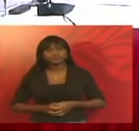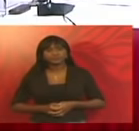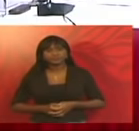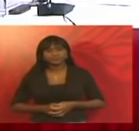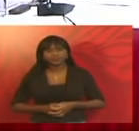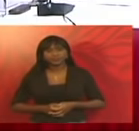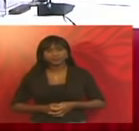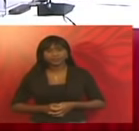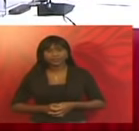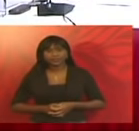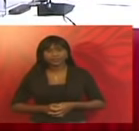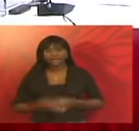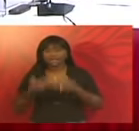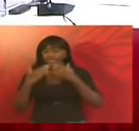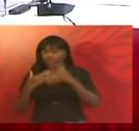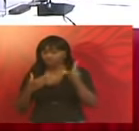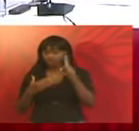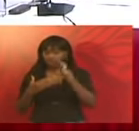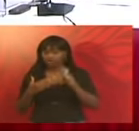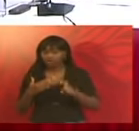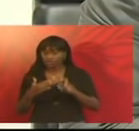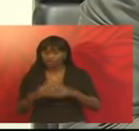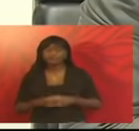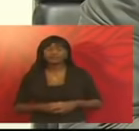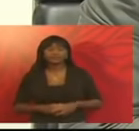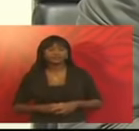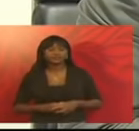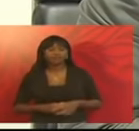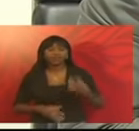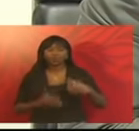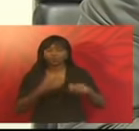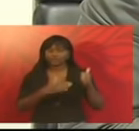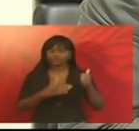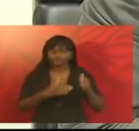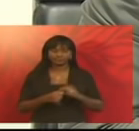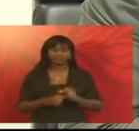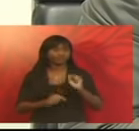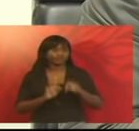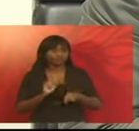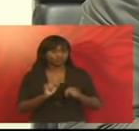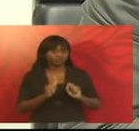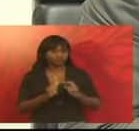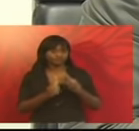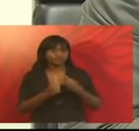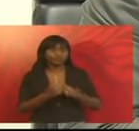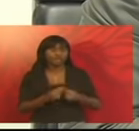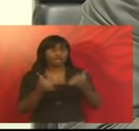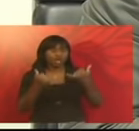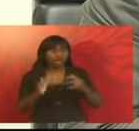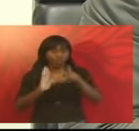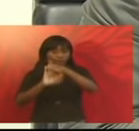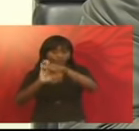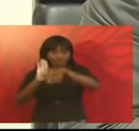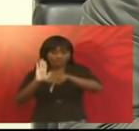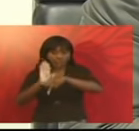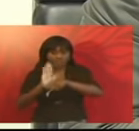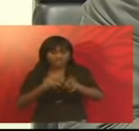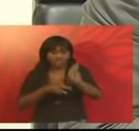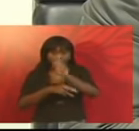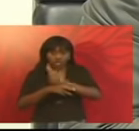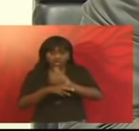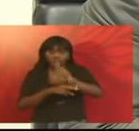Okay, thanks for the questions. Let's go backwards. So the current policy with respect to the usage of the